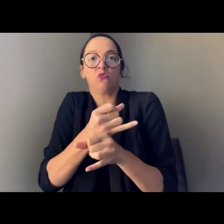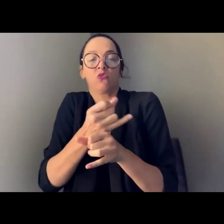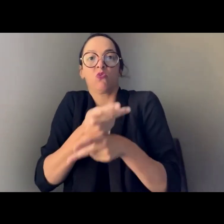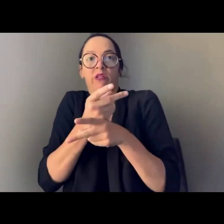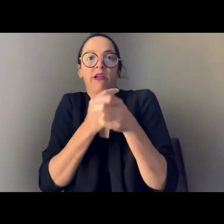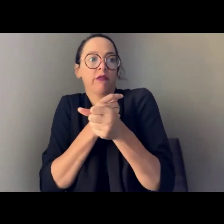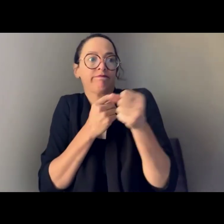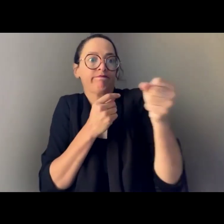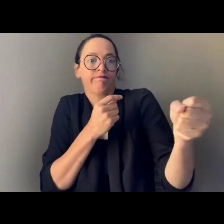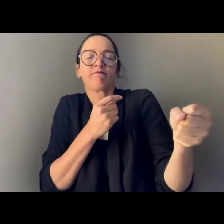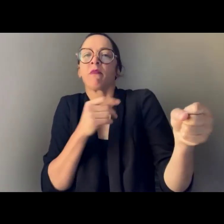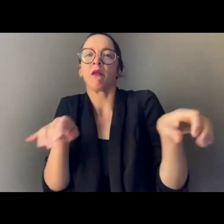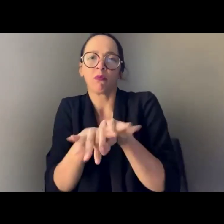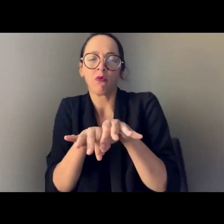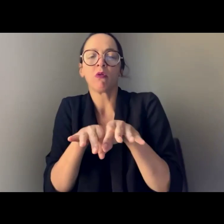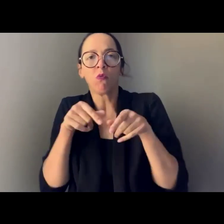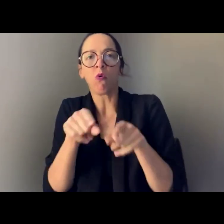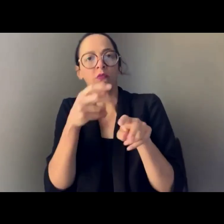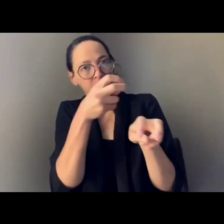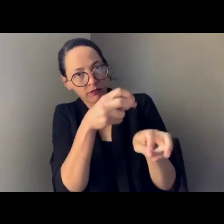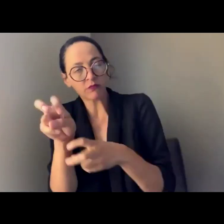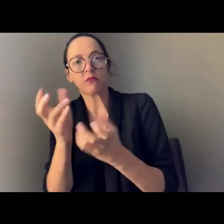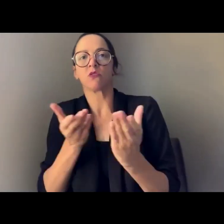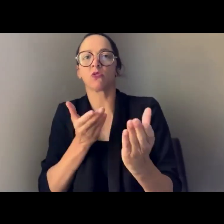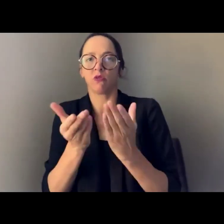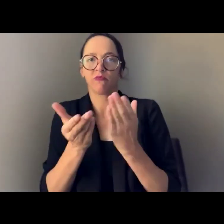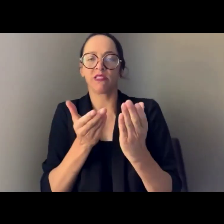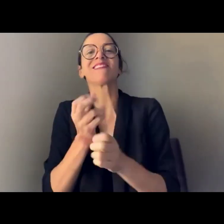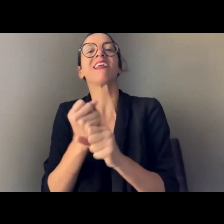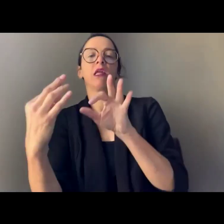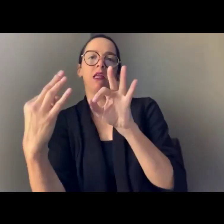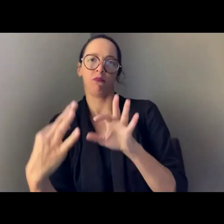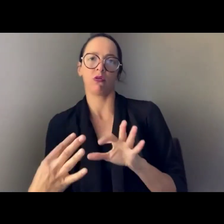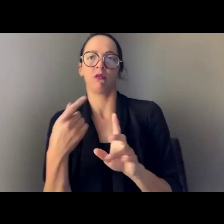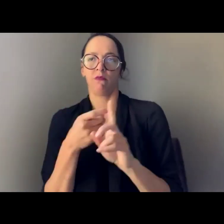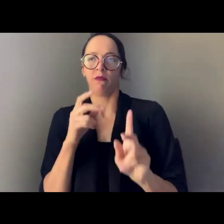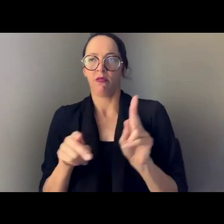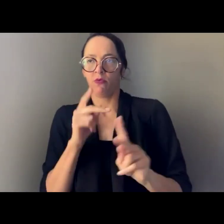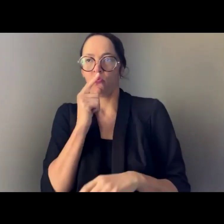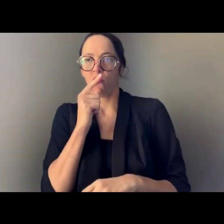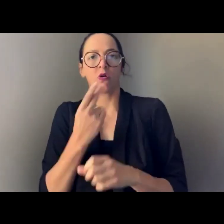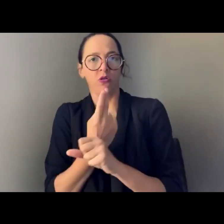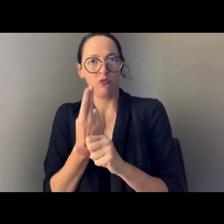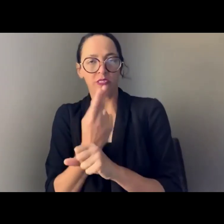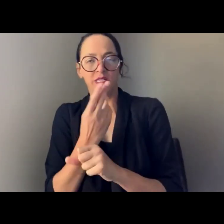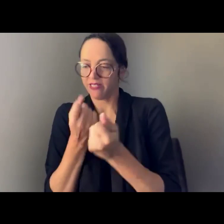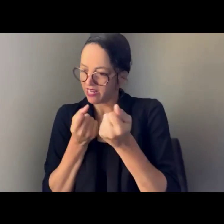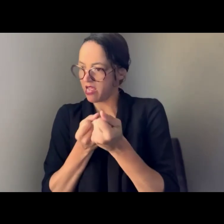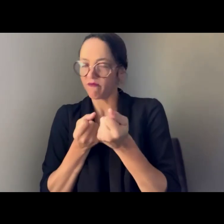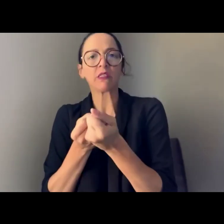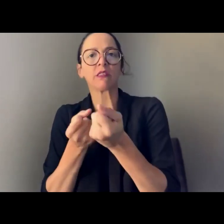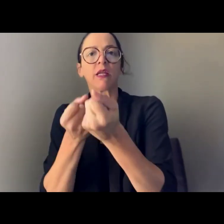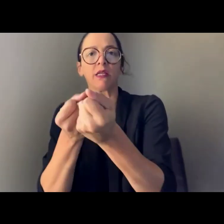these services gets input from people who are actually using them and from advocates who are supporting them. And so this recommendation is